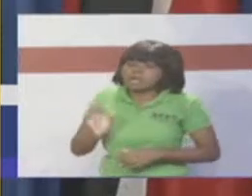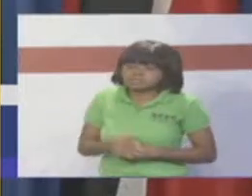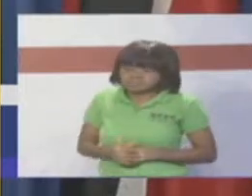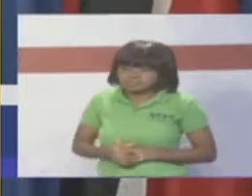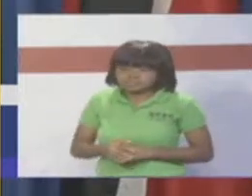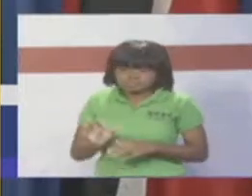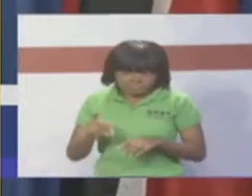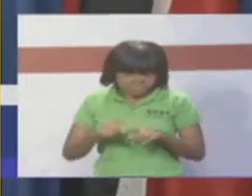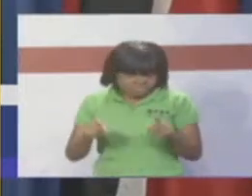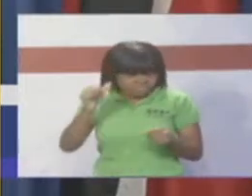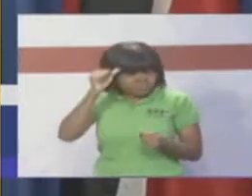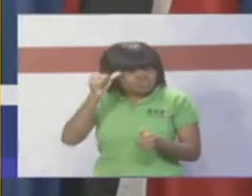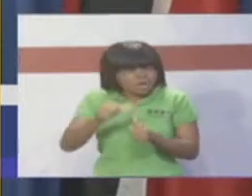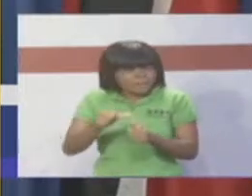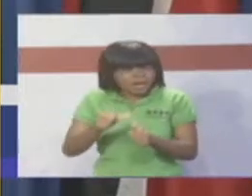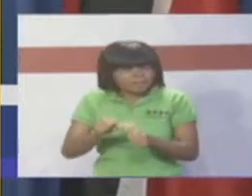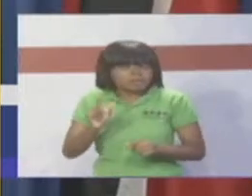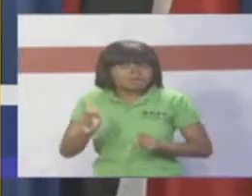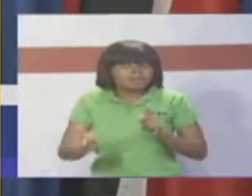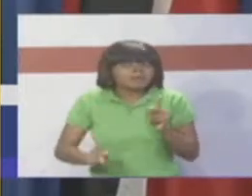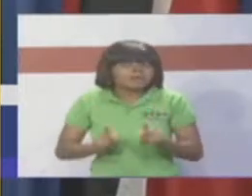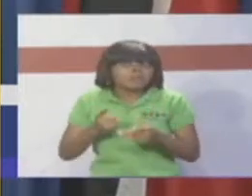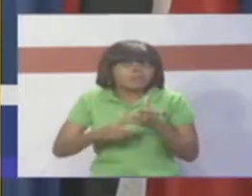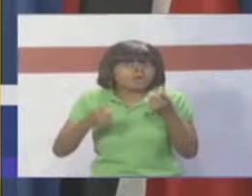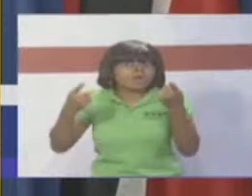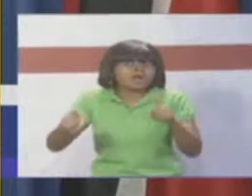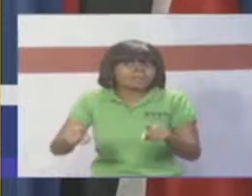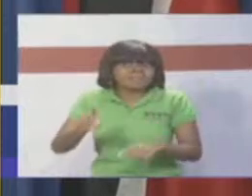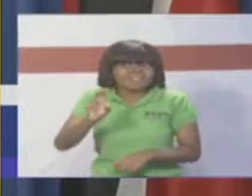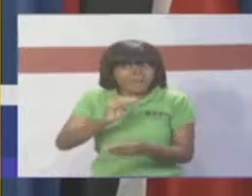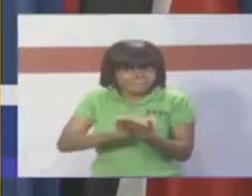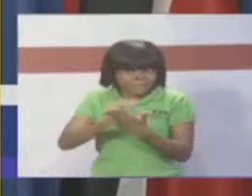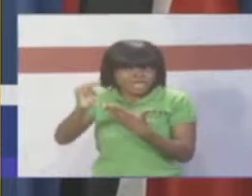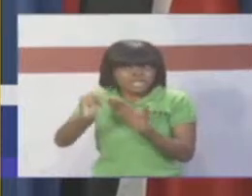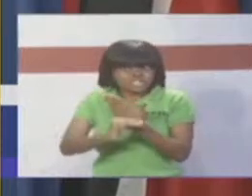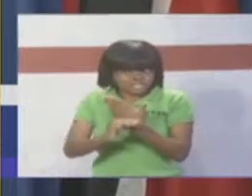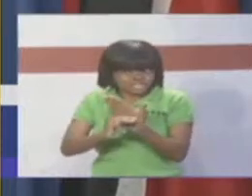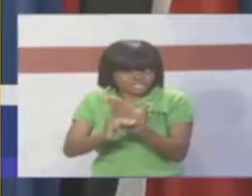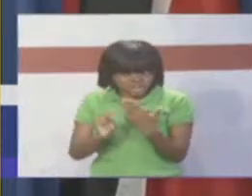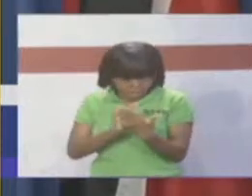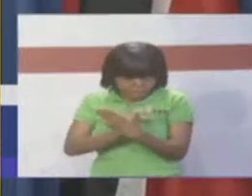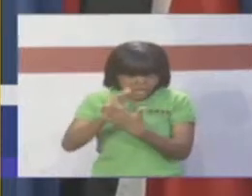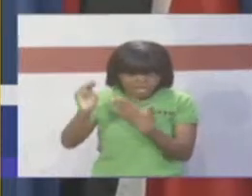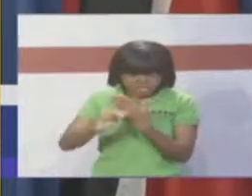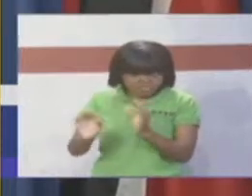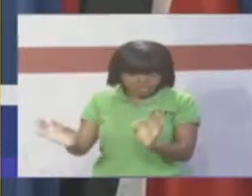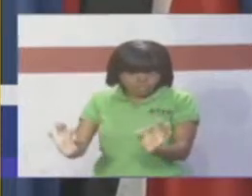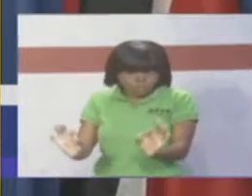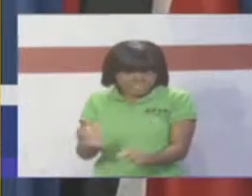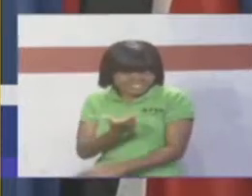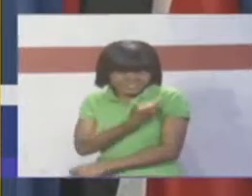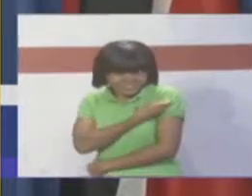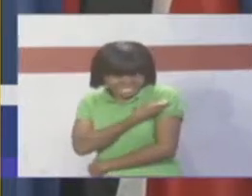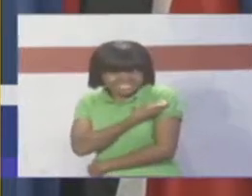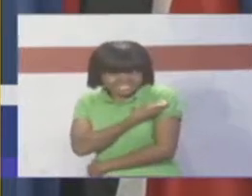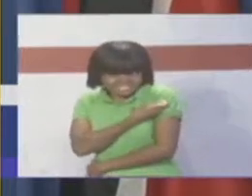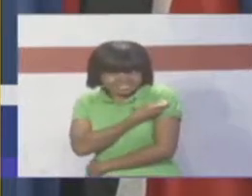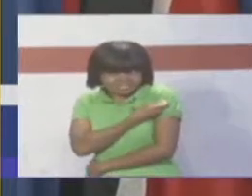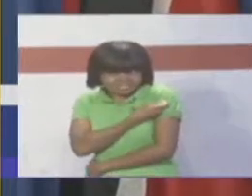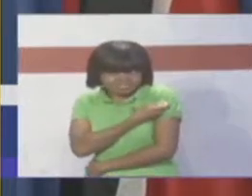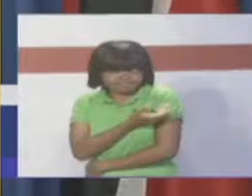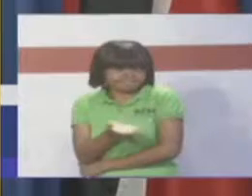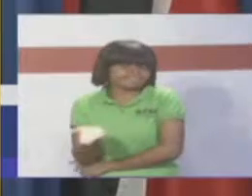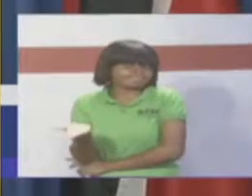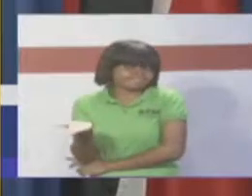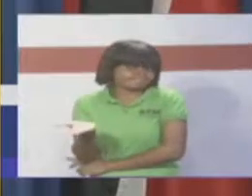were largely unavailable. Everybody gave the impression that all we have to do is to vaccinate the nation